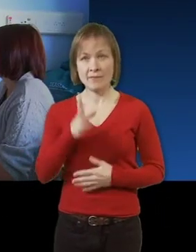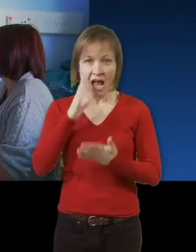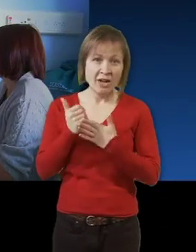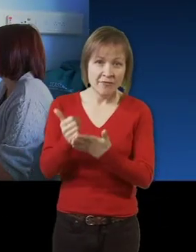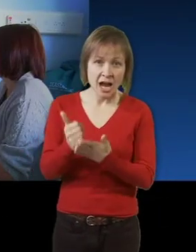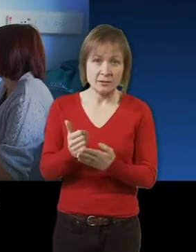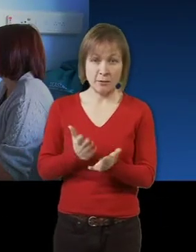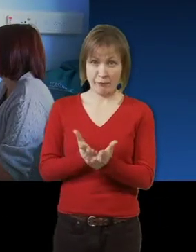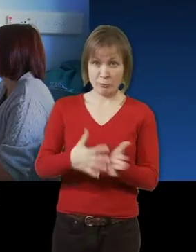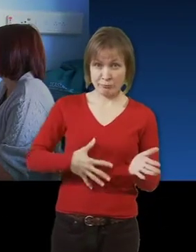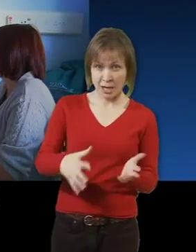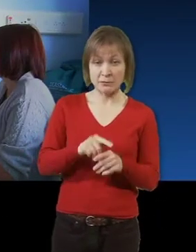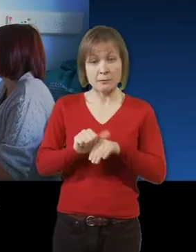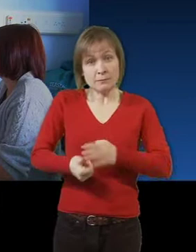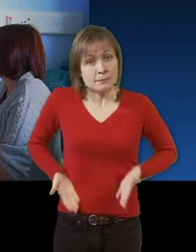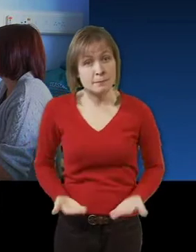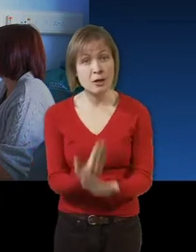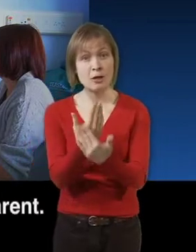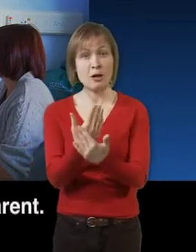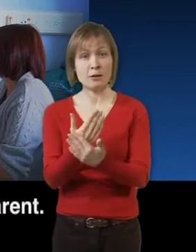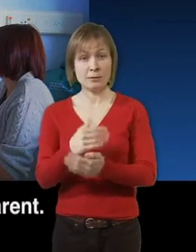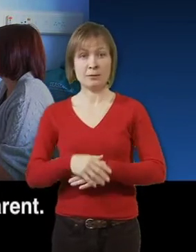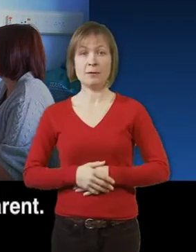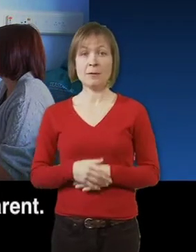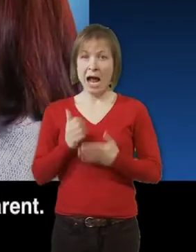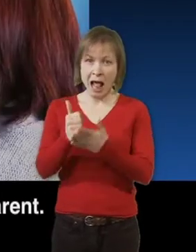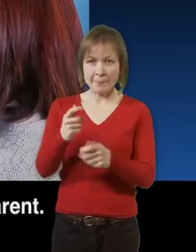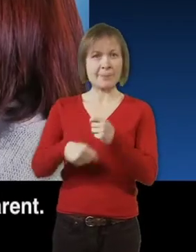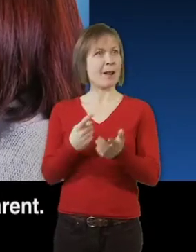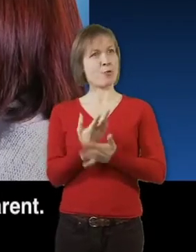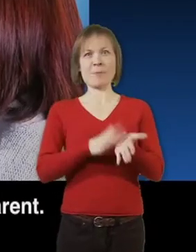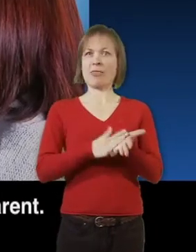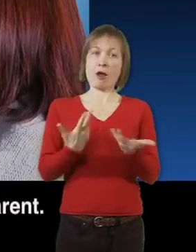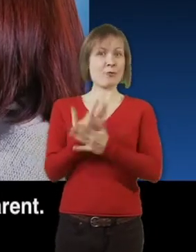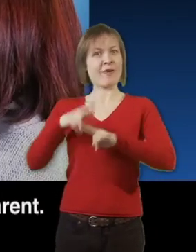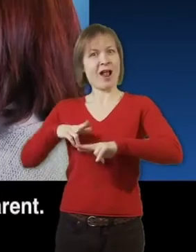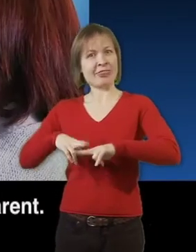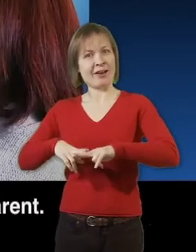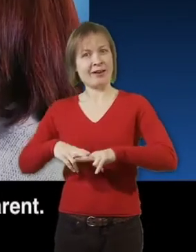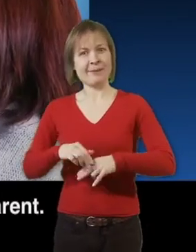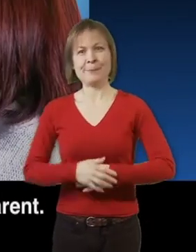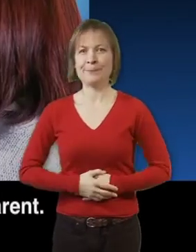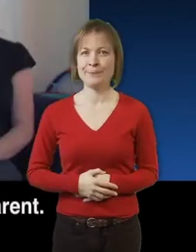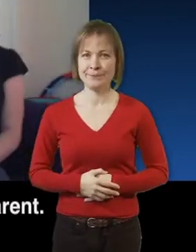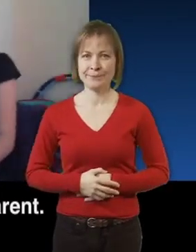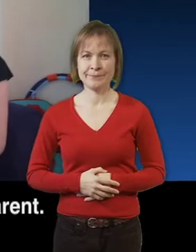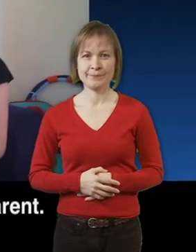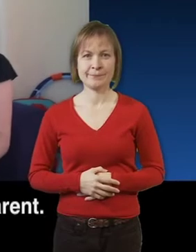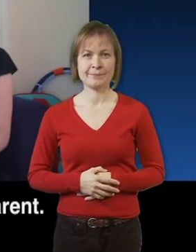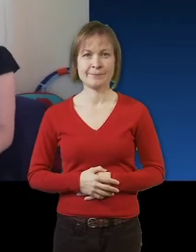They can give advice during and after pregnancy, and help you with being a new parent.